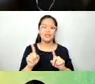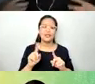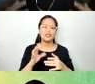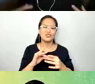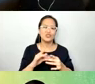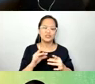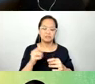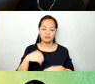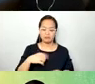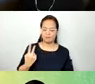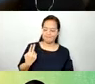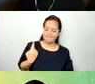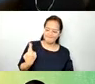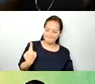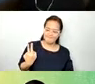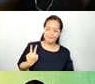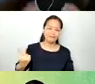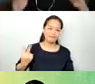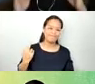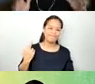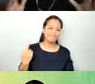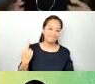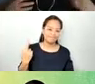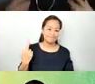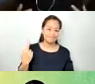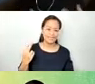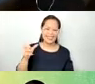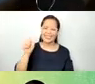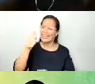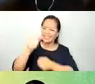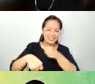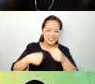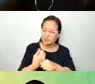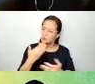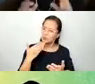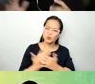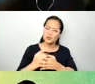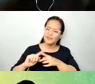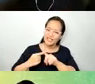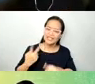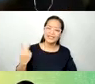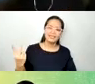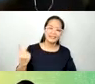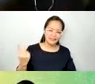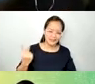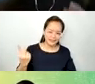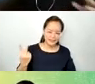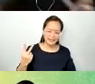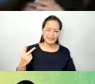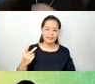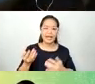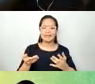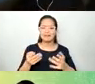friends. Bros talaga. Okay? For 10 years, we've been very great friends before an incident happened. This